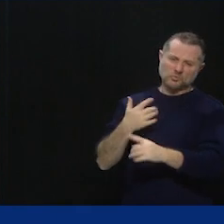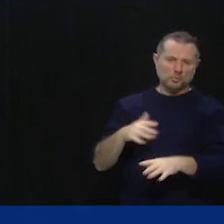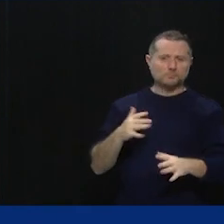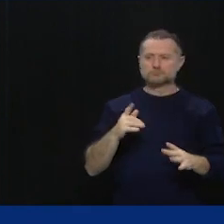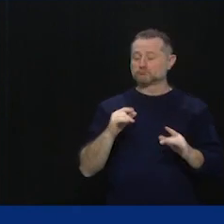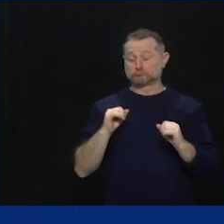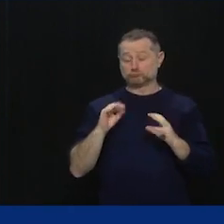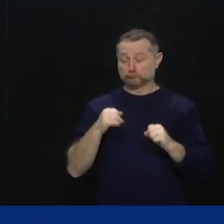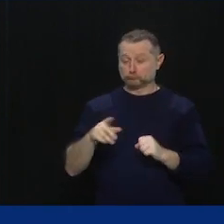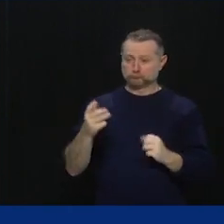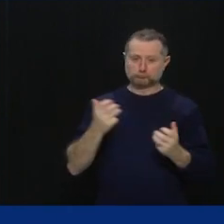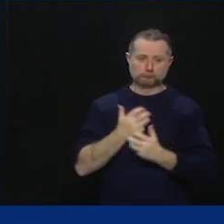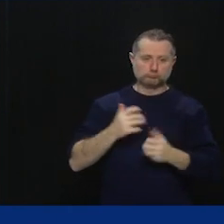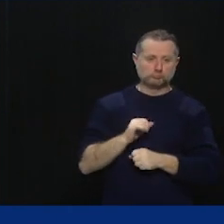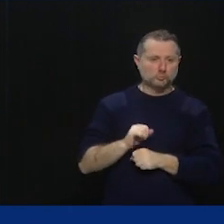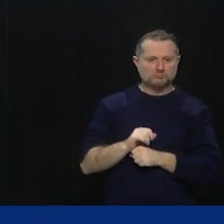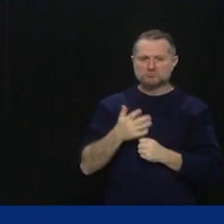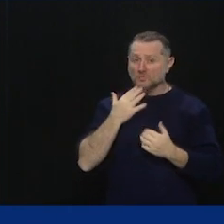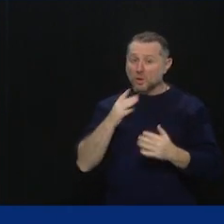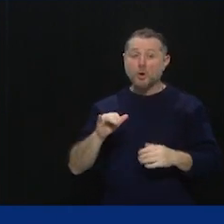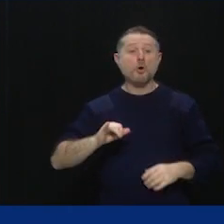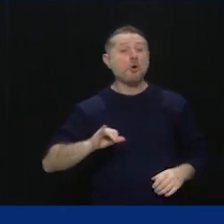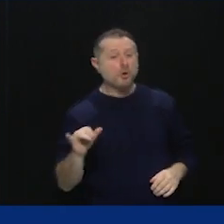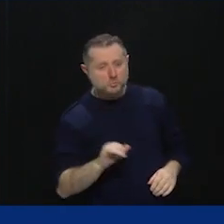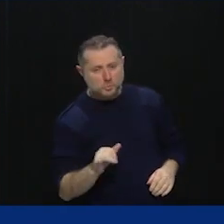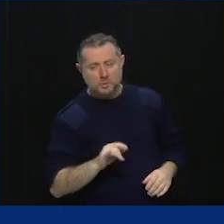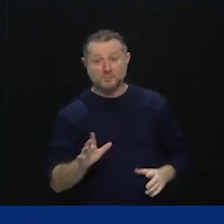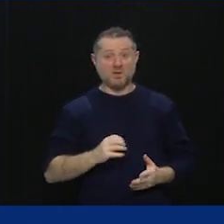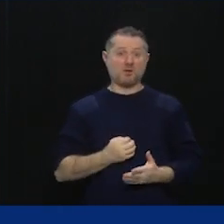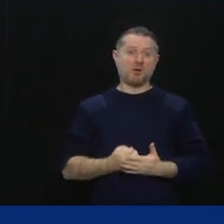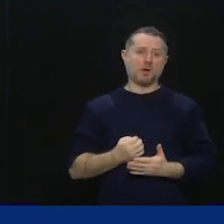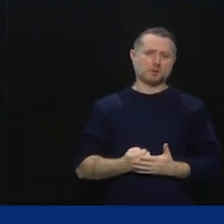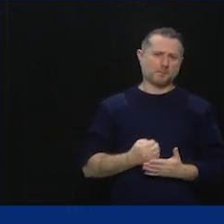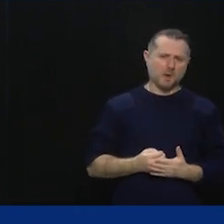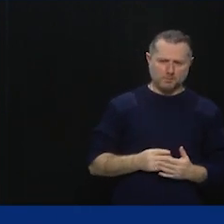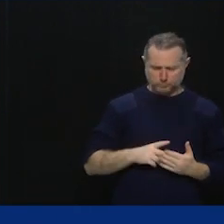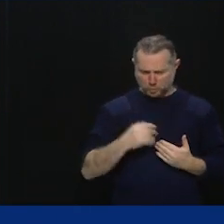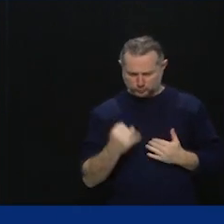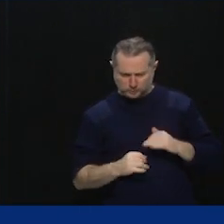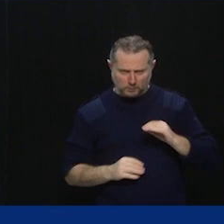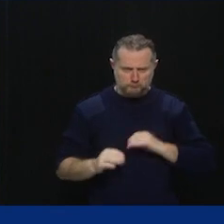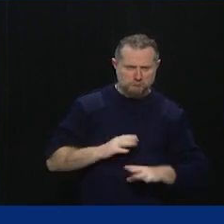development projects and how we get them over the finish line. Let's give a round of applause to Steve Belone.